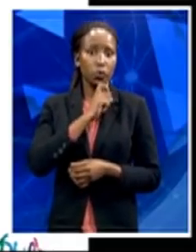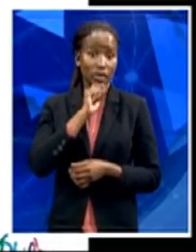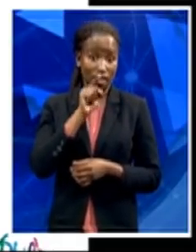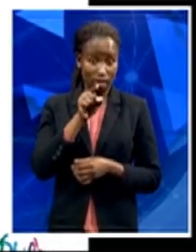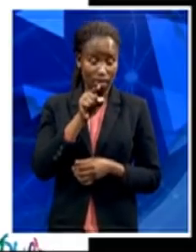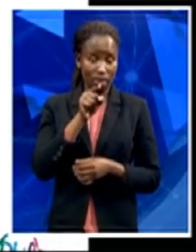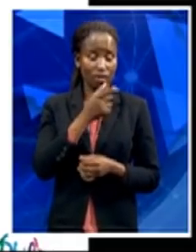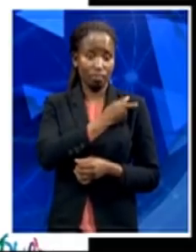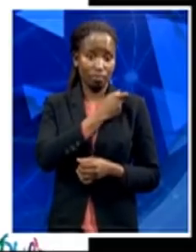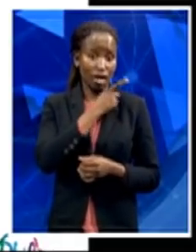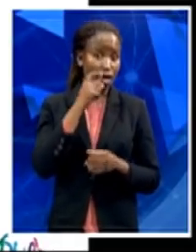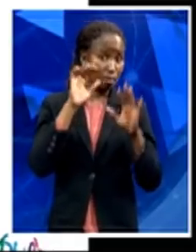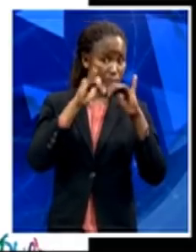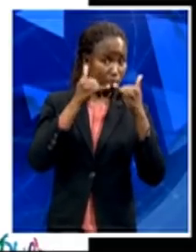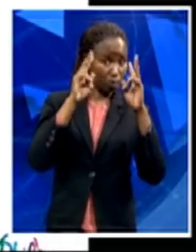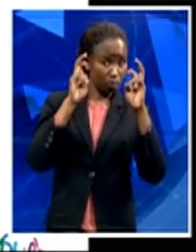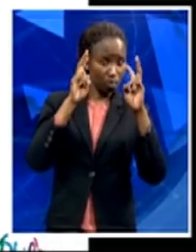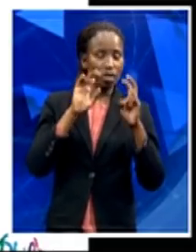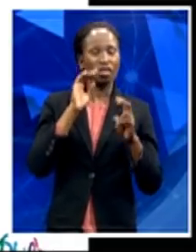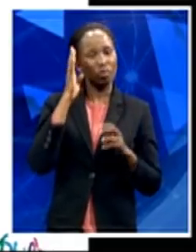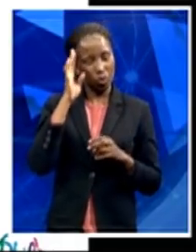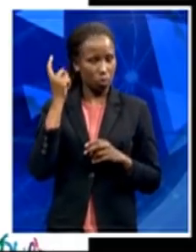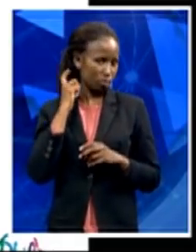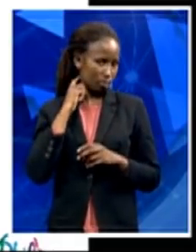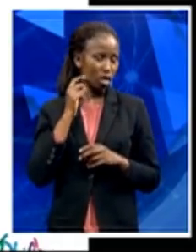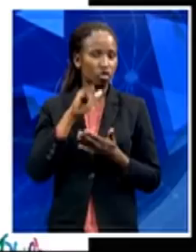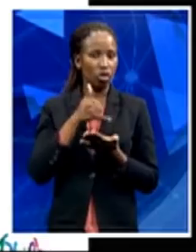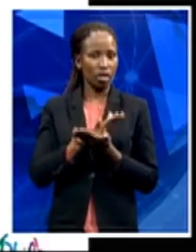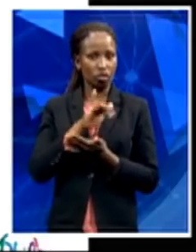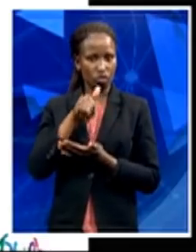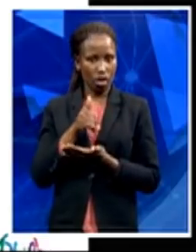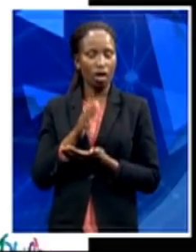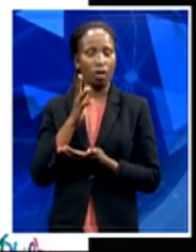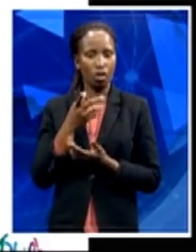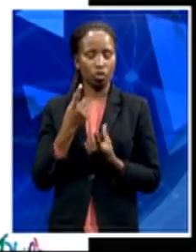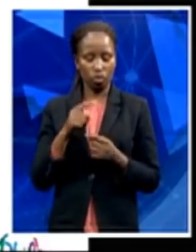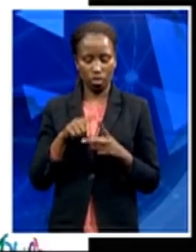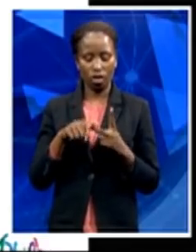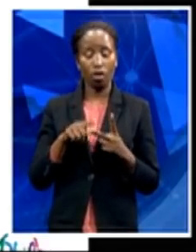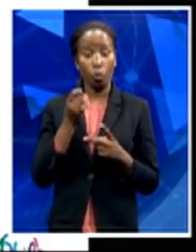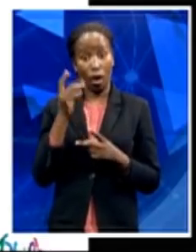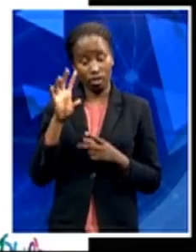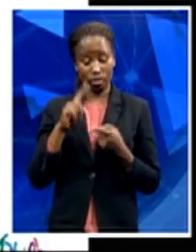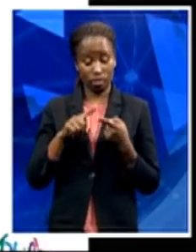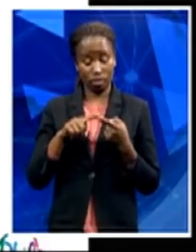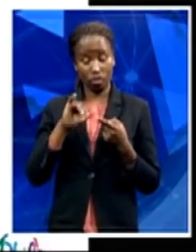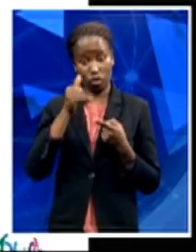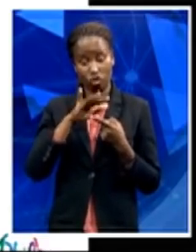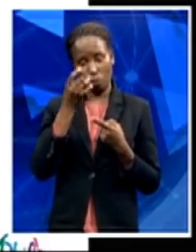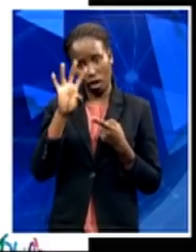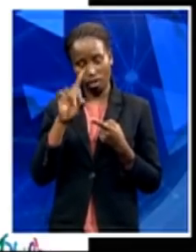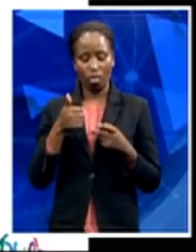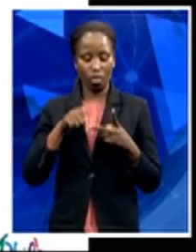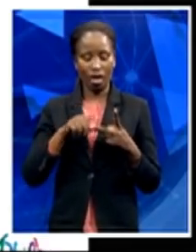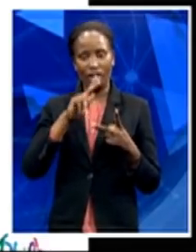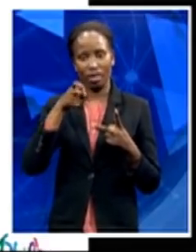single-dose vaccination, and then Pfizer is a two-dose vaccine. So the 31 million doses will allow